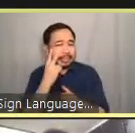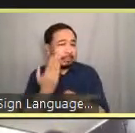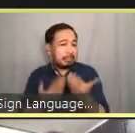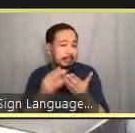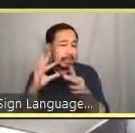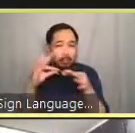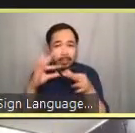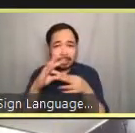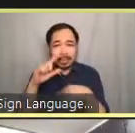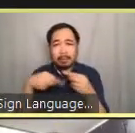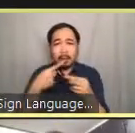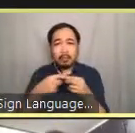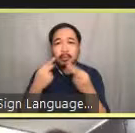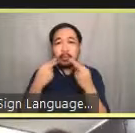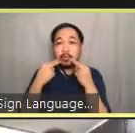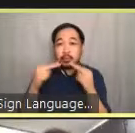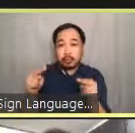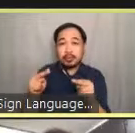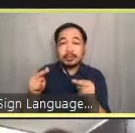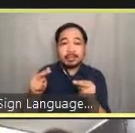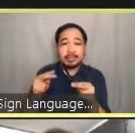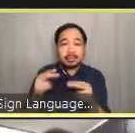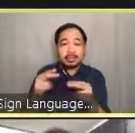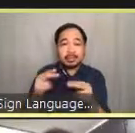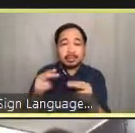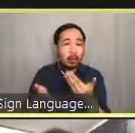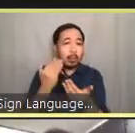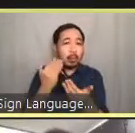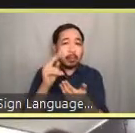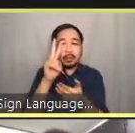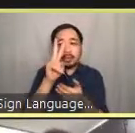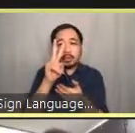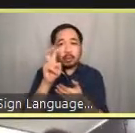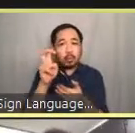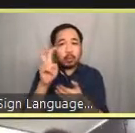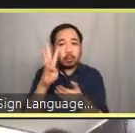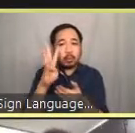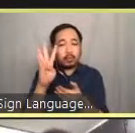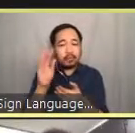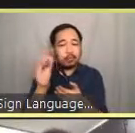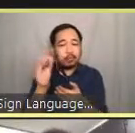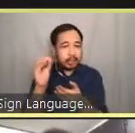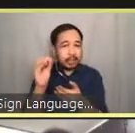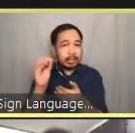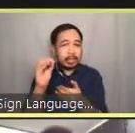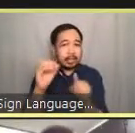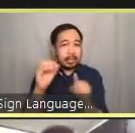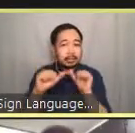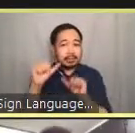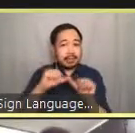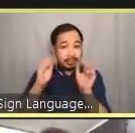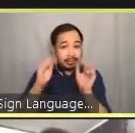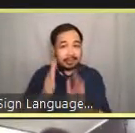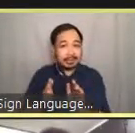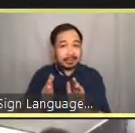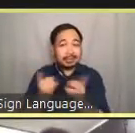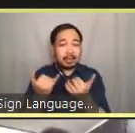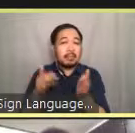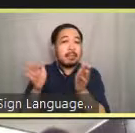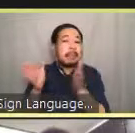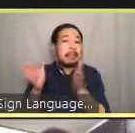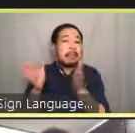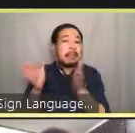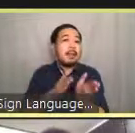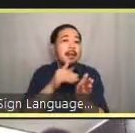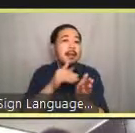comment news update. Sabi niya, near 40 scientists will report a letter to the